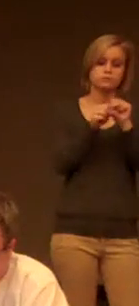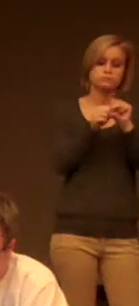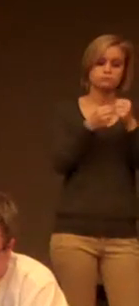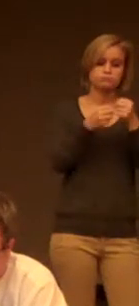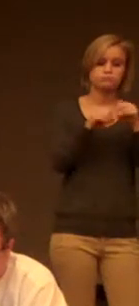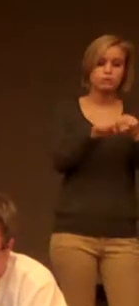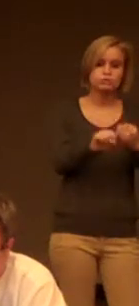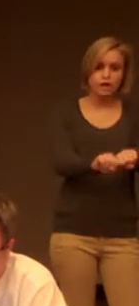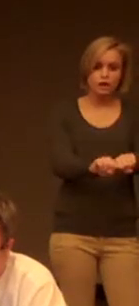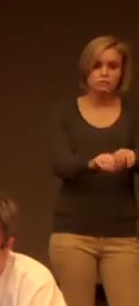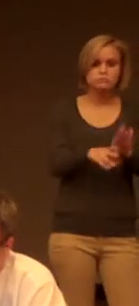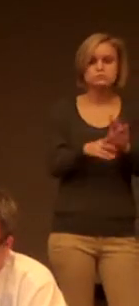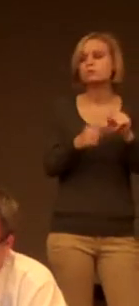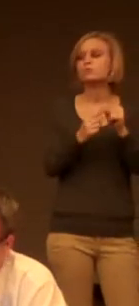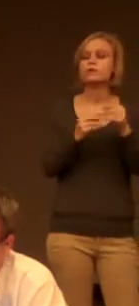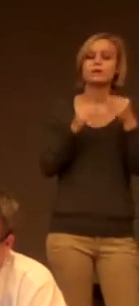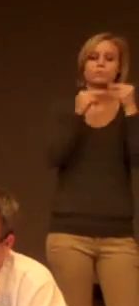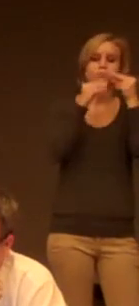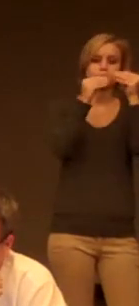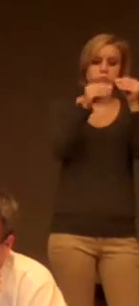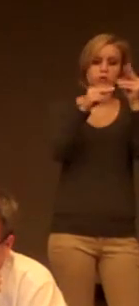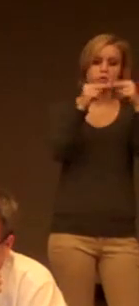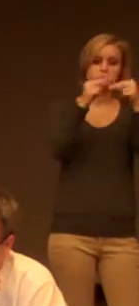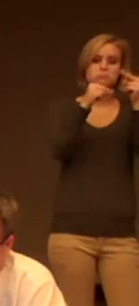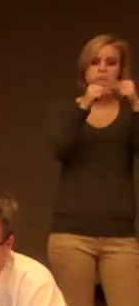other building and put up the other building.